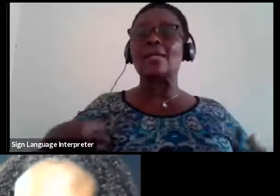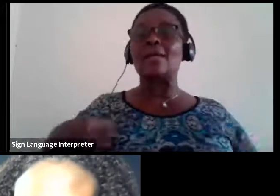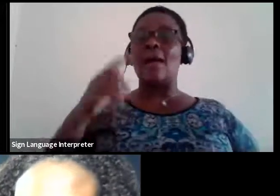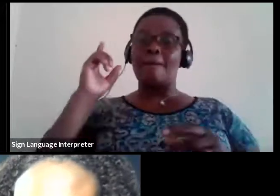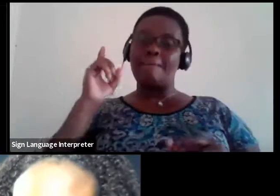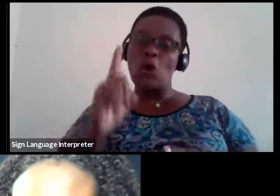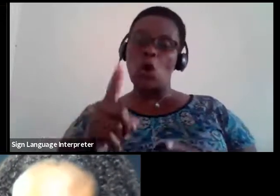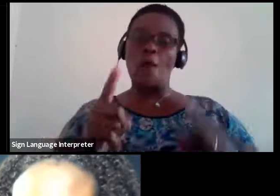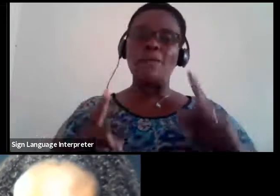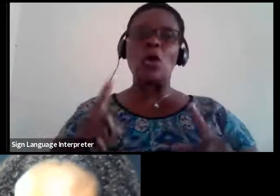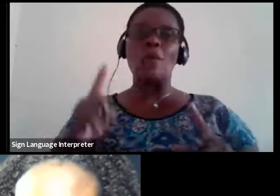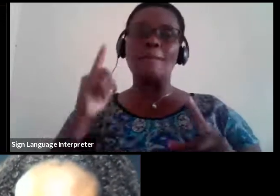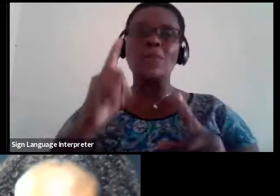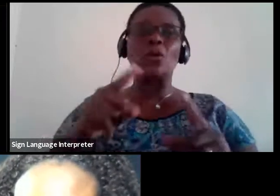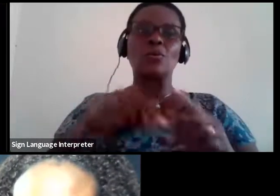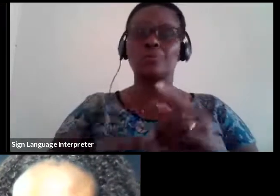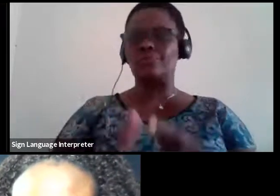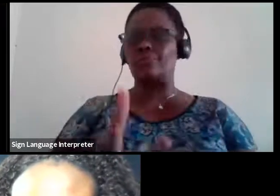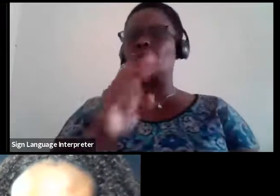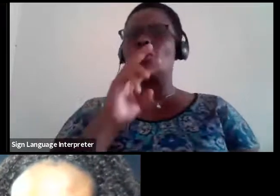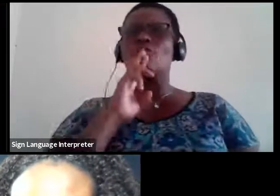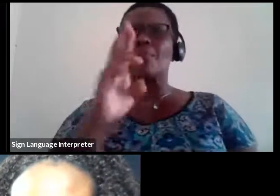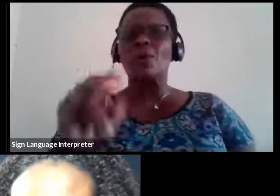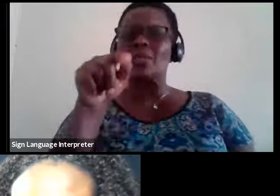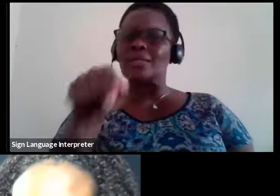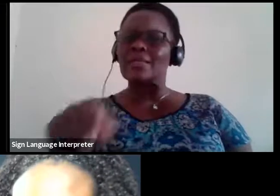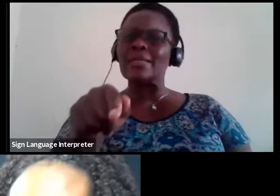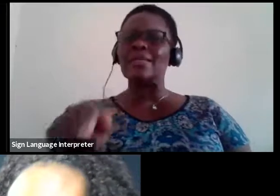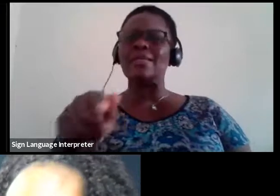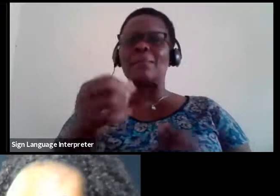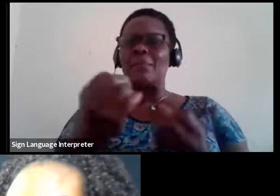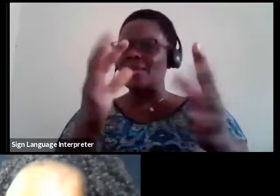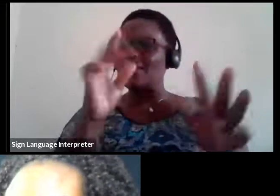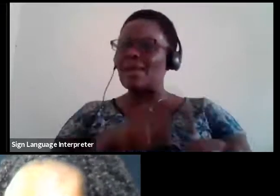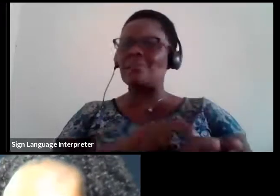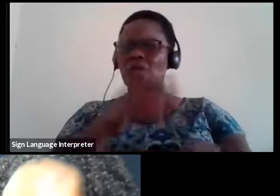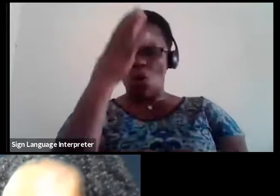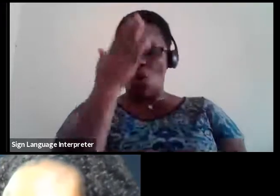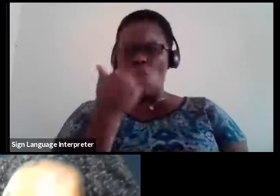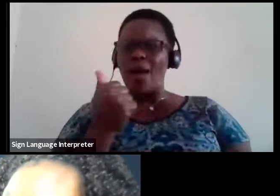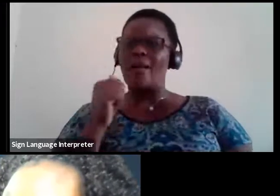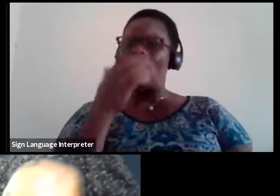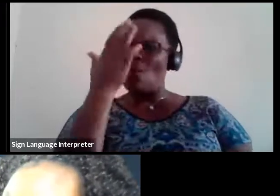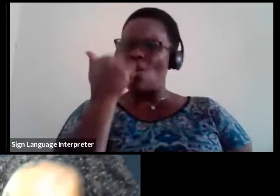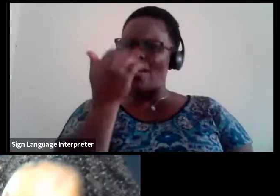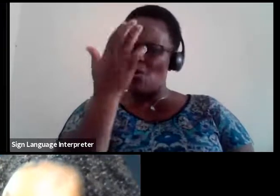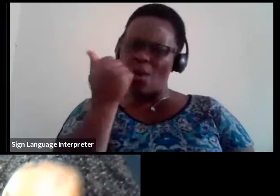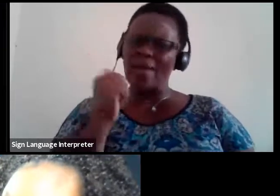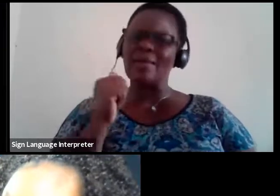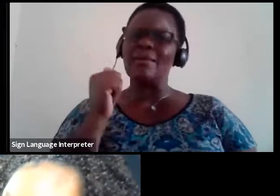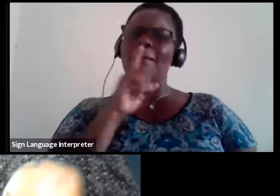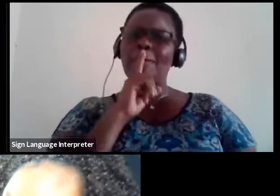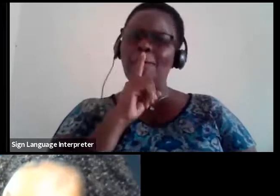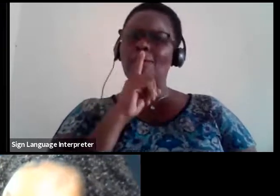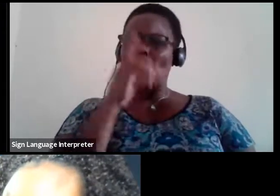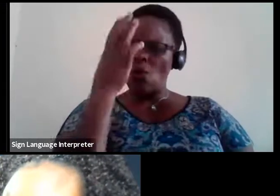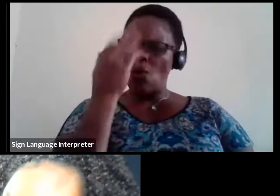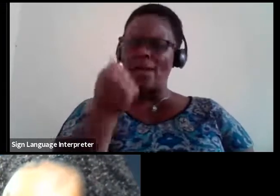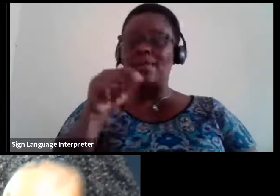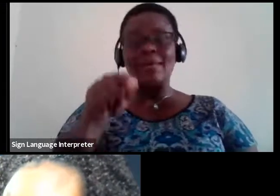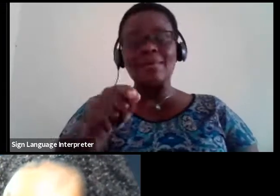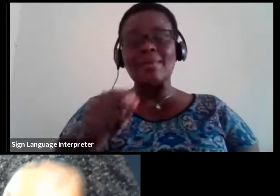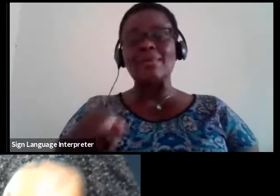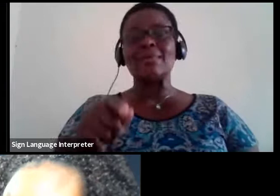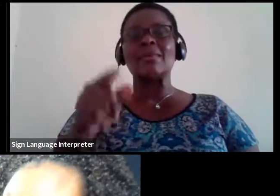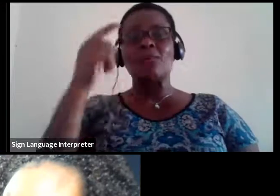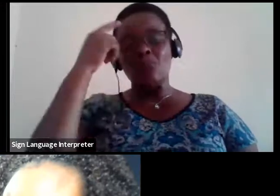down? This content is very harmful, not only for this one particular woman or girl, but for others like her, whom we